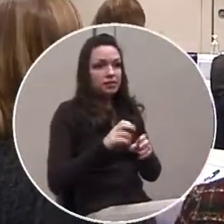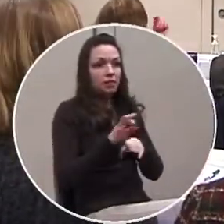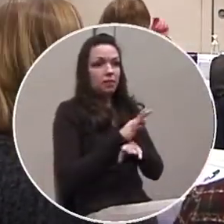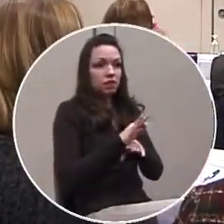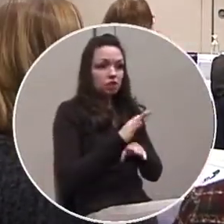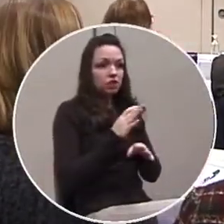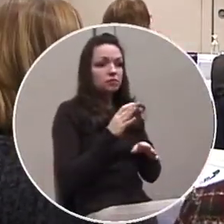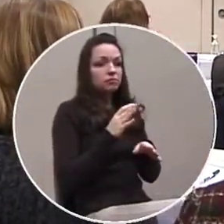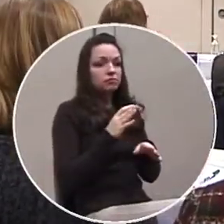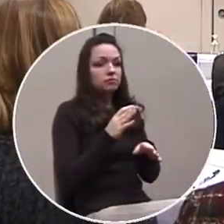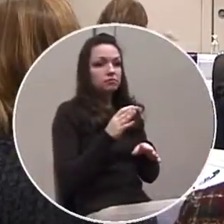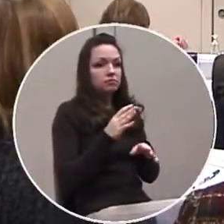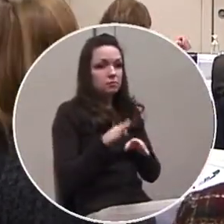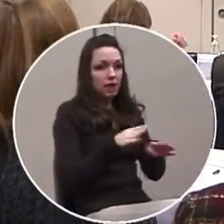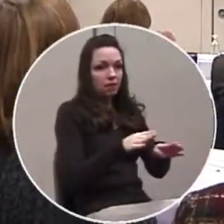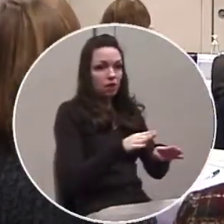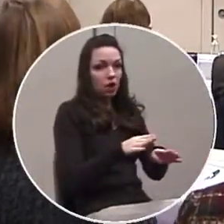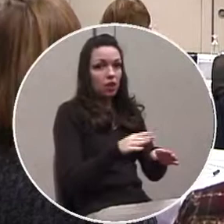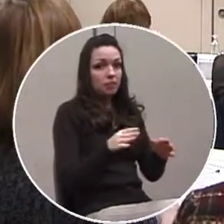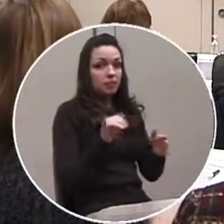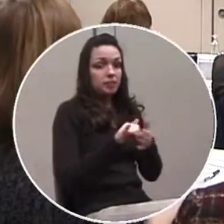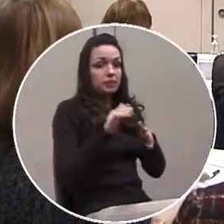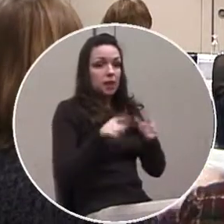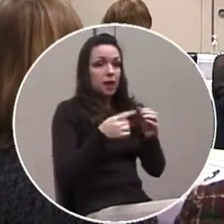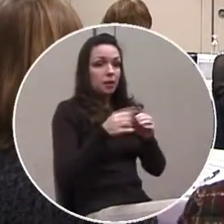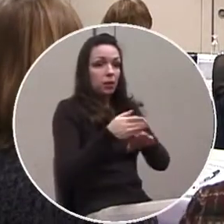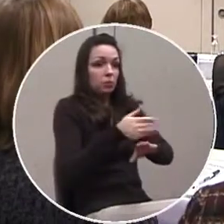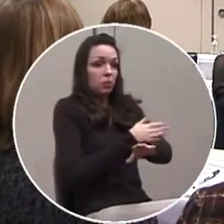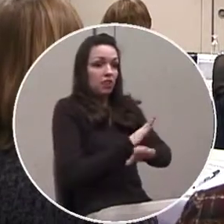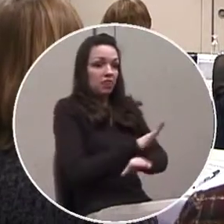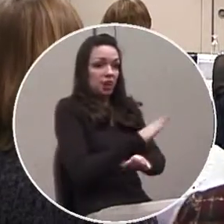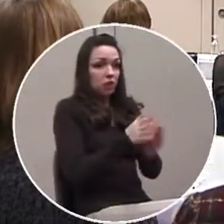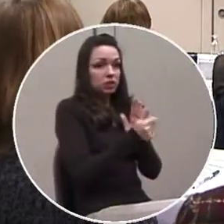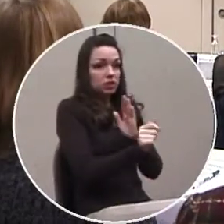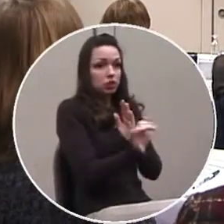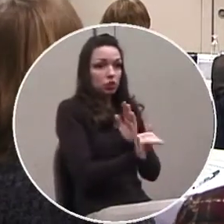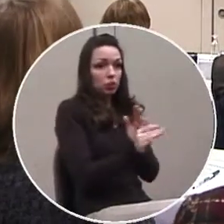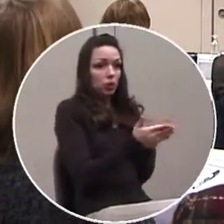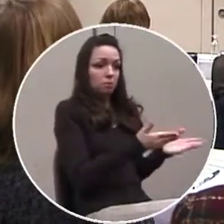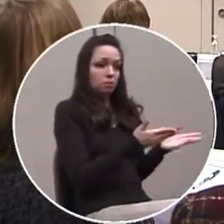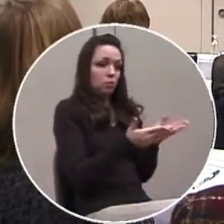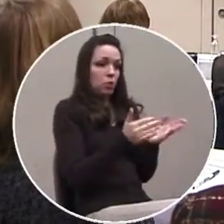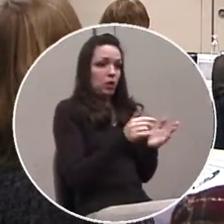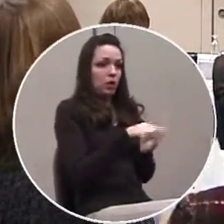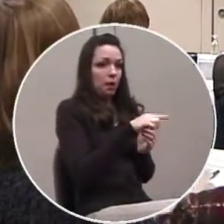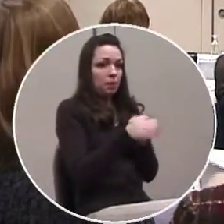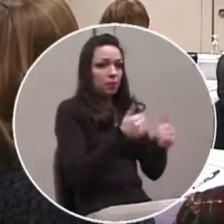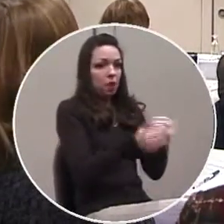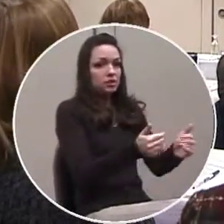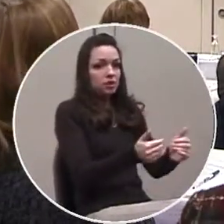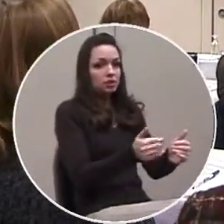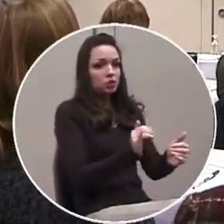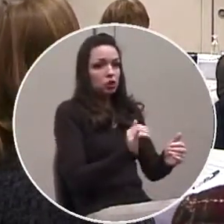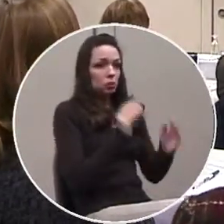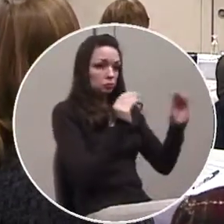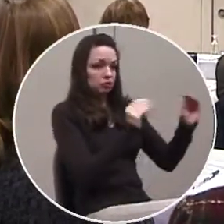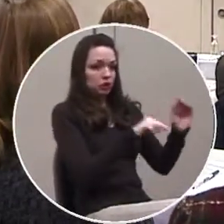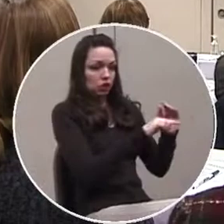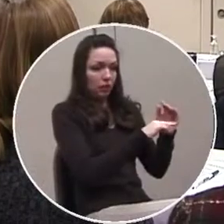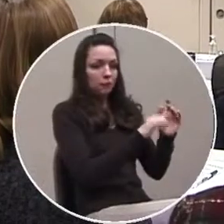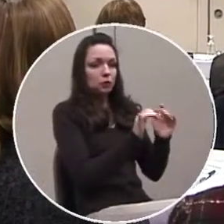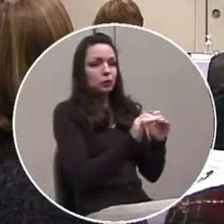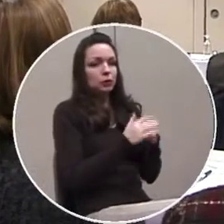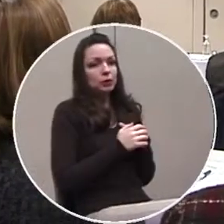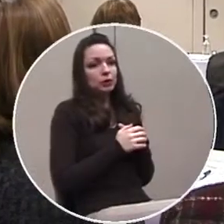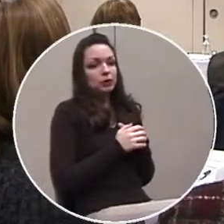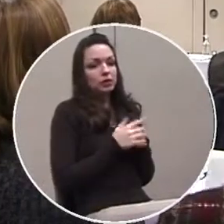behavior. This is about improving their skills as well and bringing them along in the process. So I'm going to keep stressing,